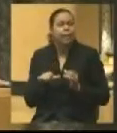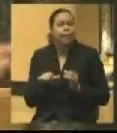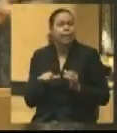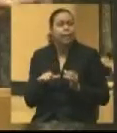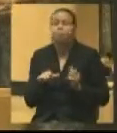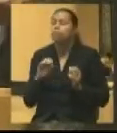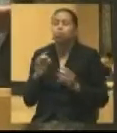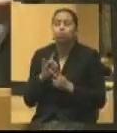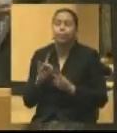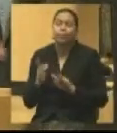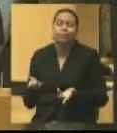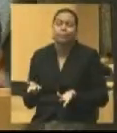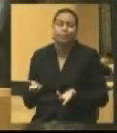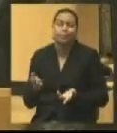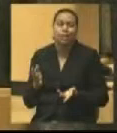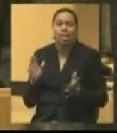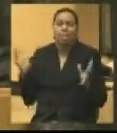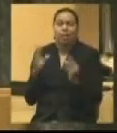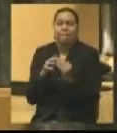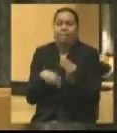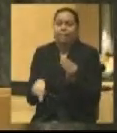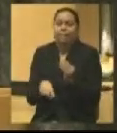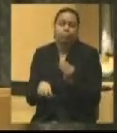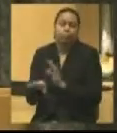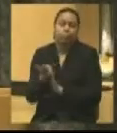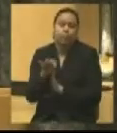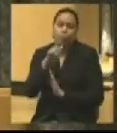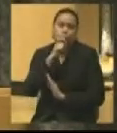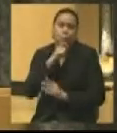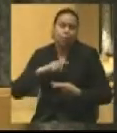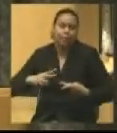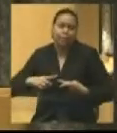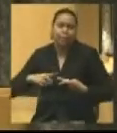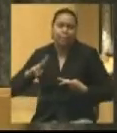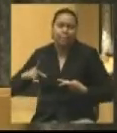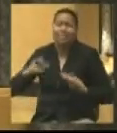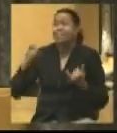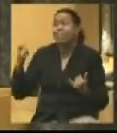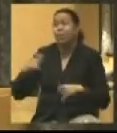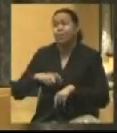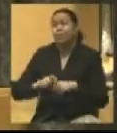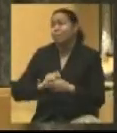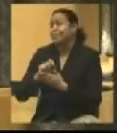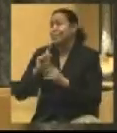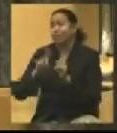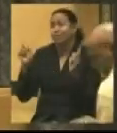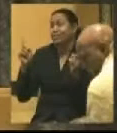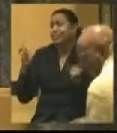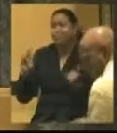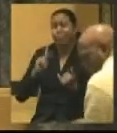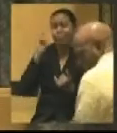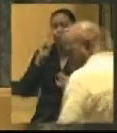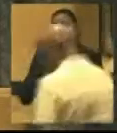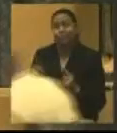have a choice. He didn't have a choice. The convention has The convention chose. It's again, we're living in a different political universe where